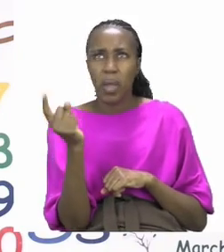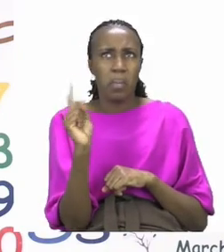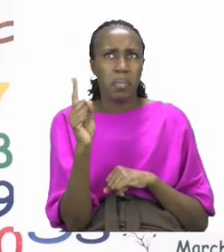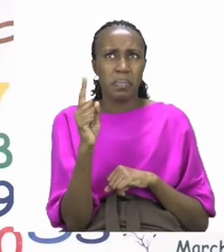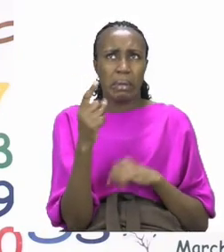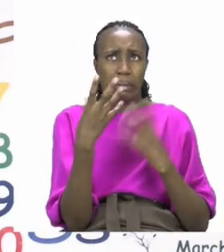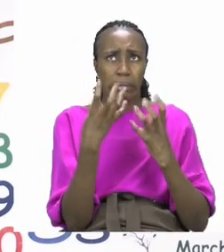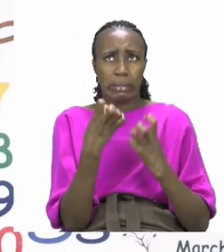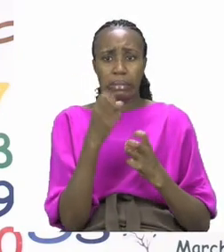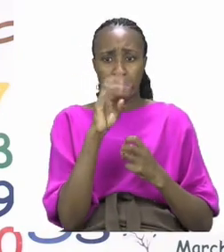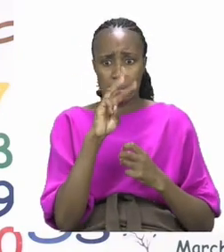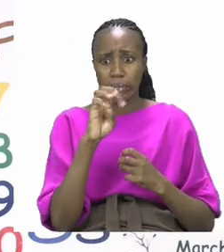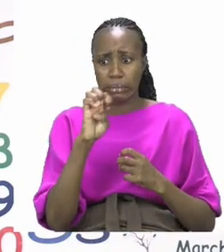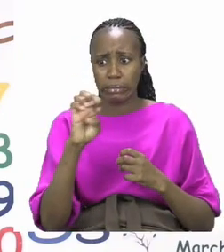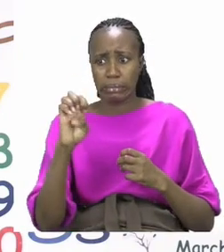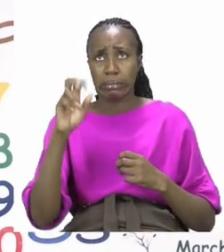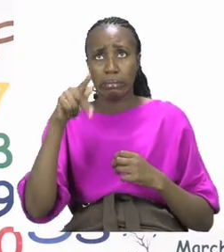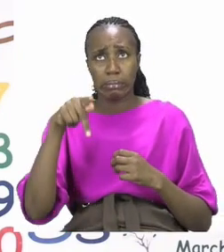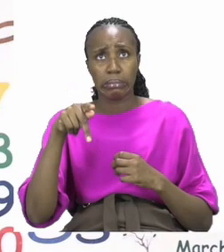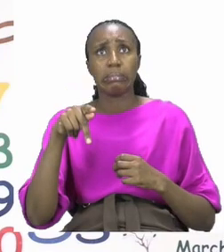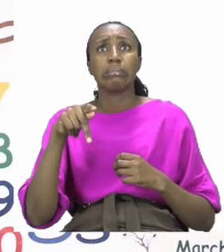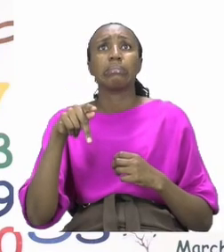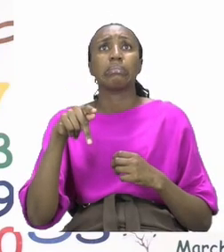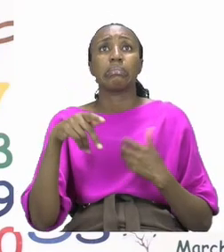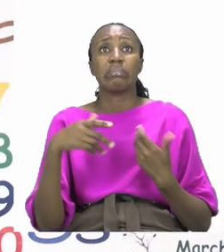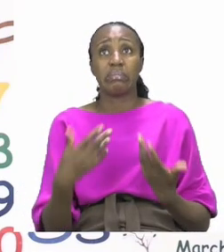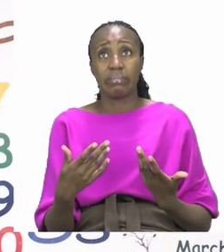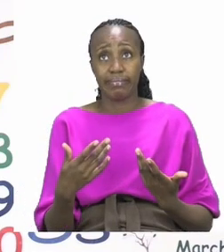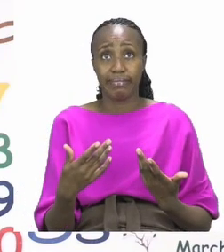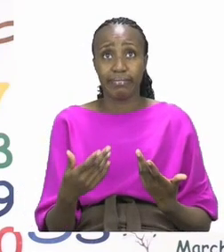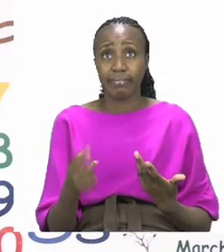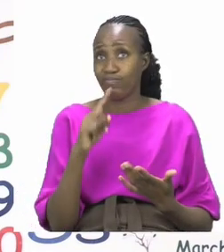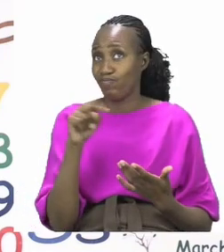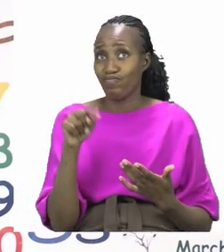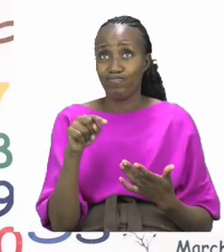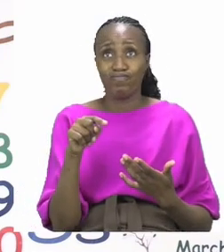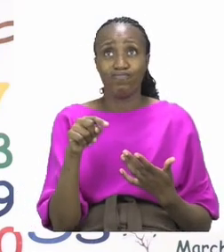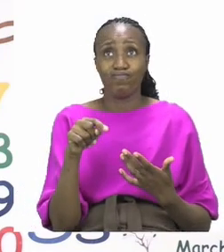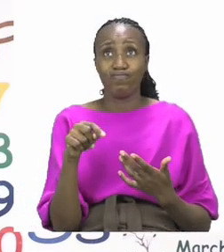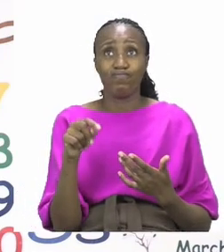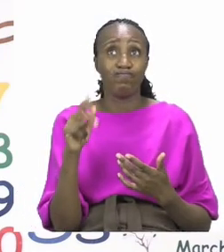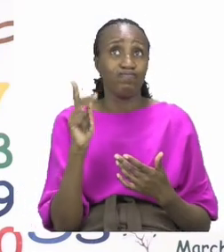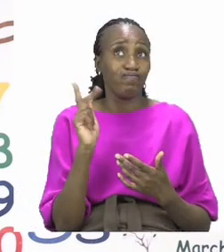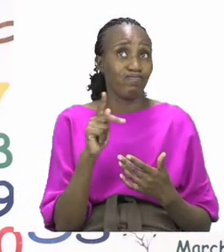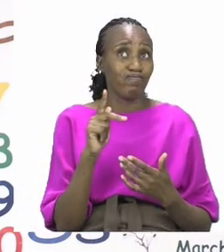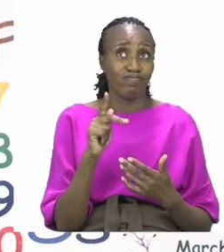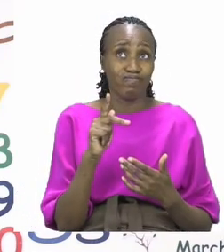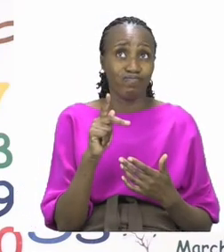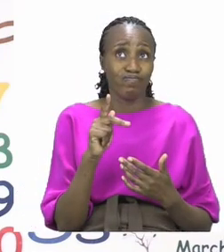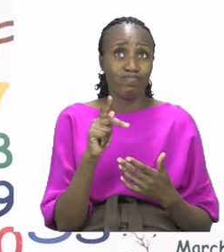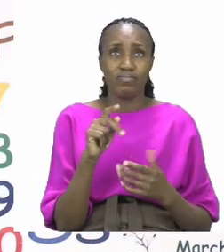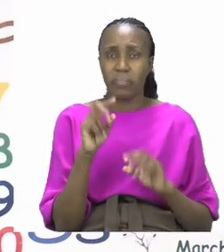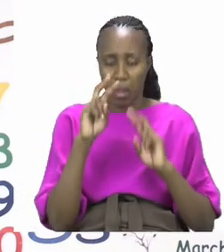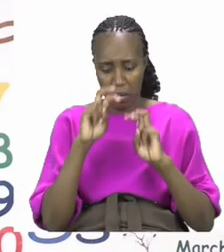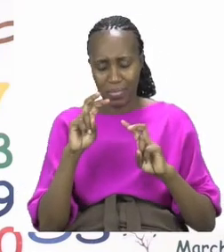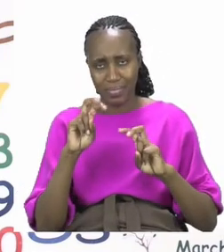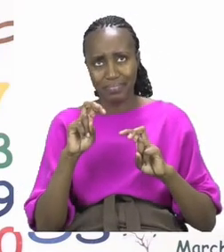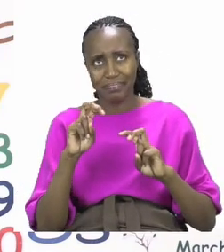need a W to make sure that it is the word. And I don't see a W